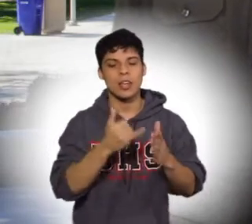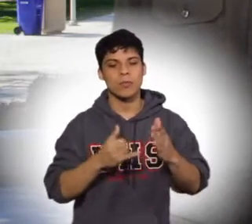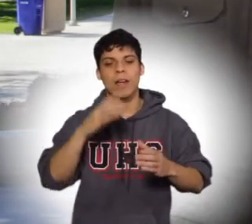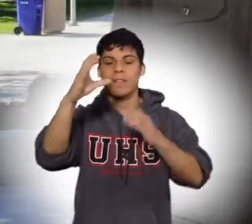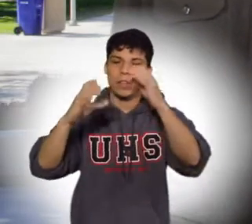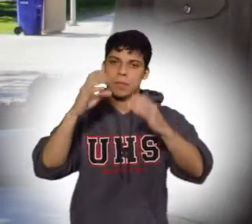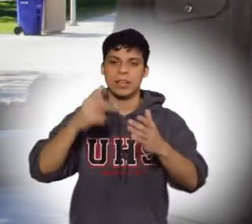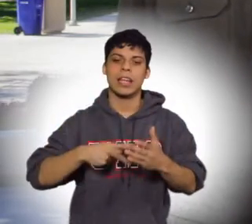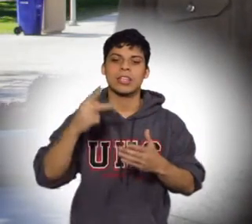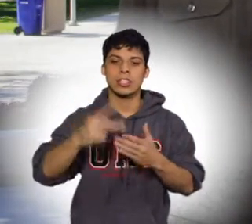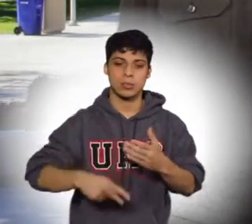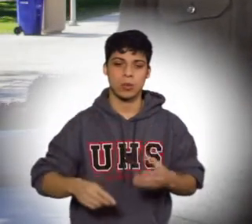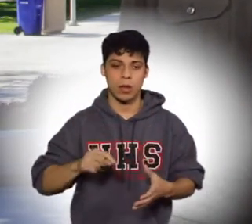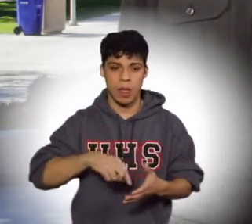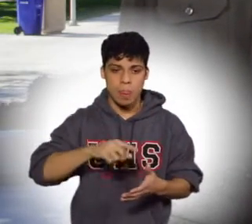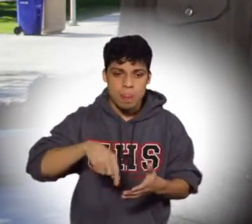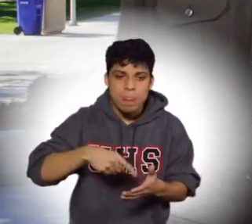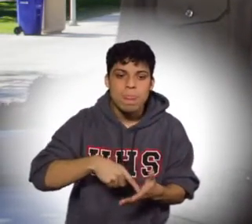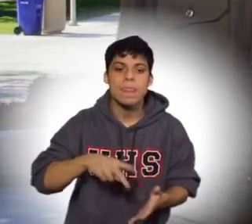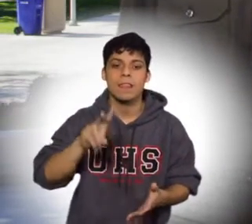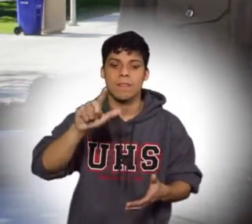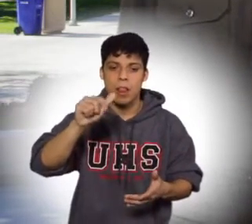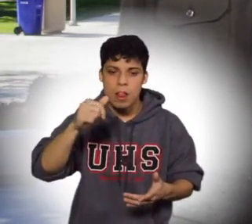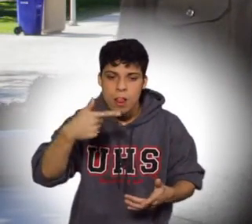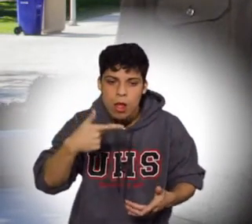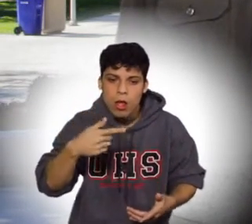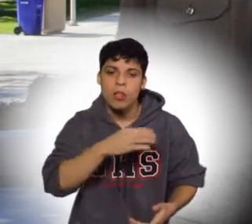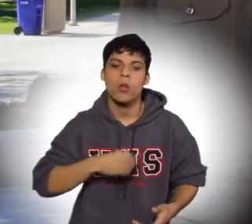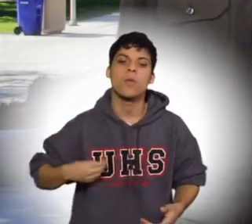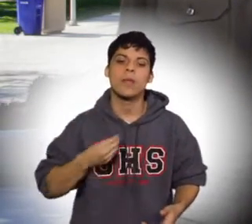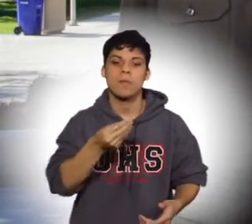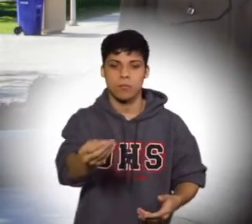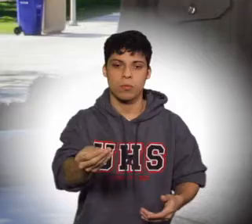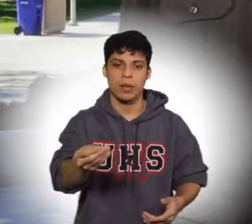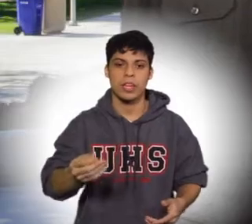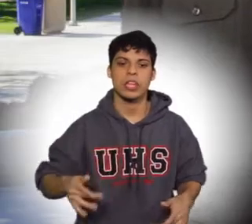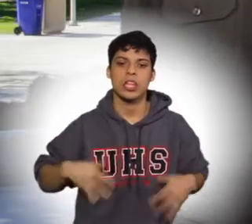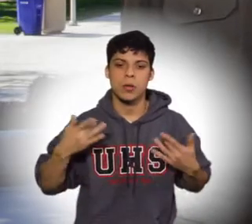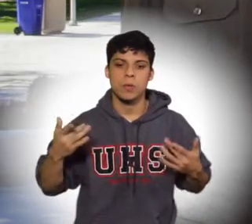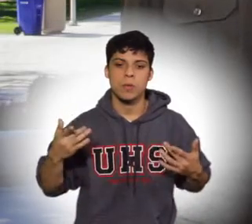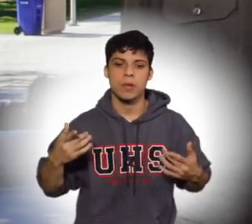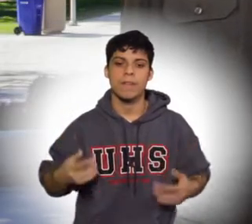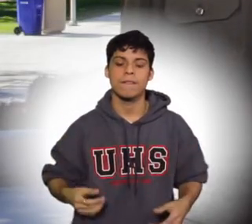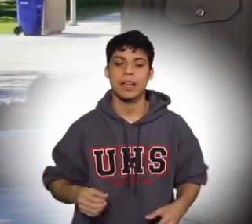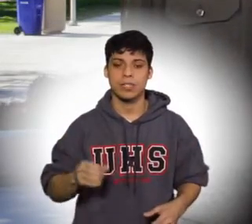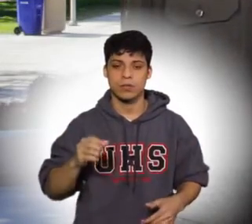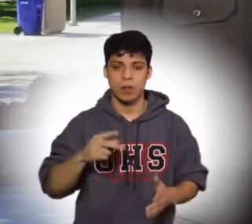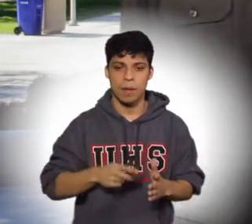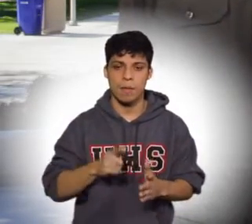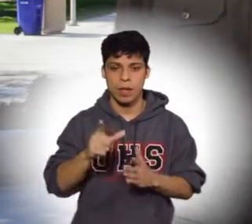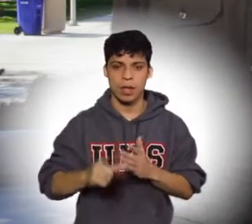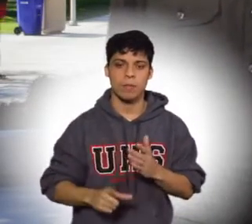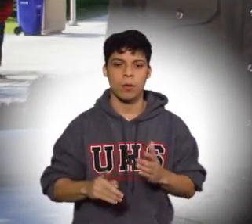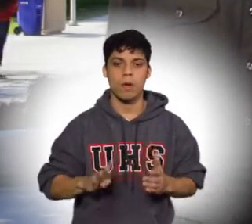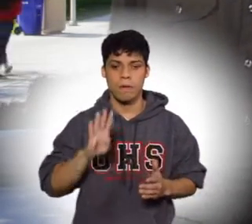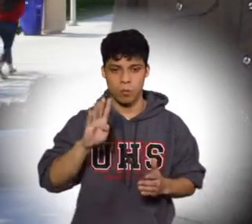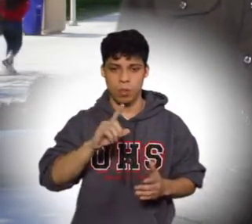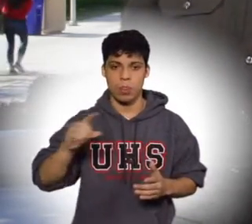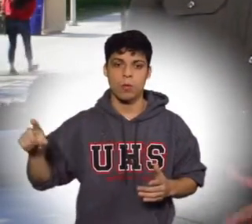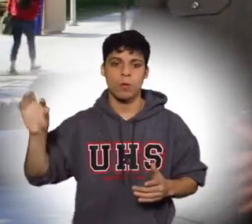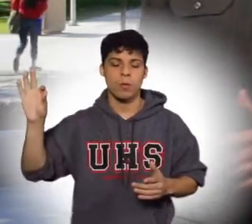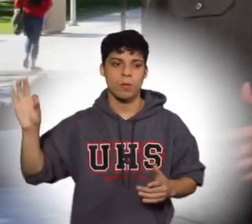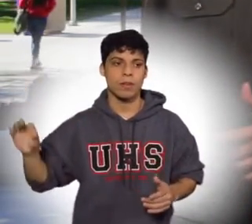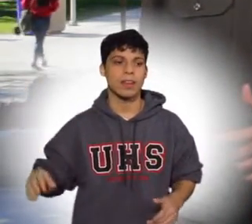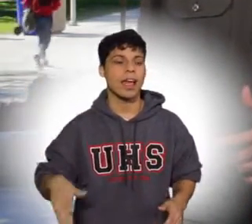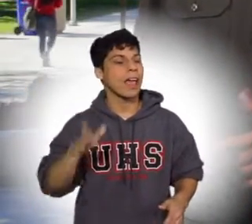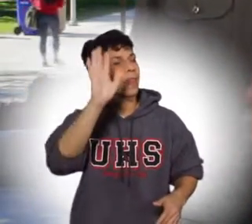this episode, we'll bring you the events happening on campus during the week of April 4th through April 9th. My name is Ricardo. And I'm Jessica.